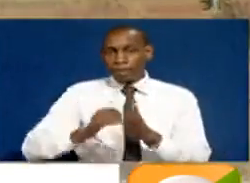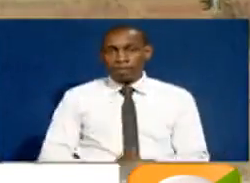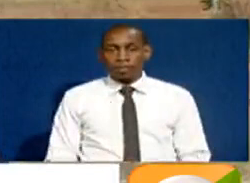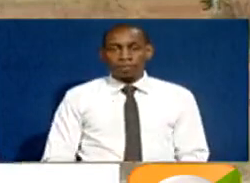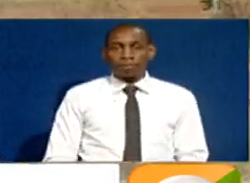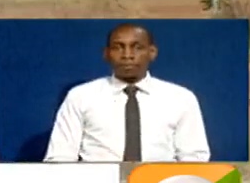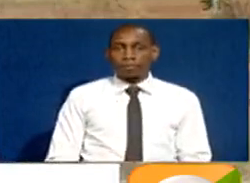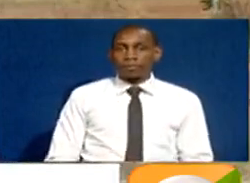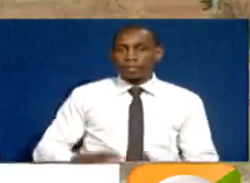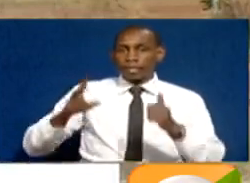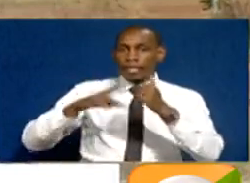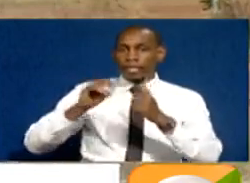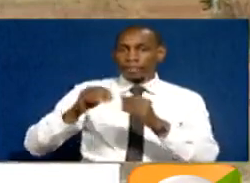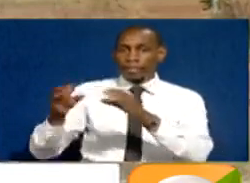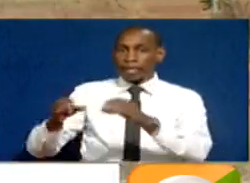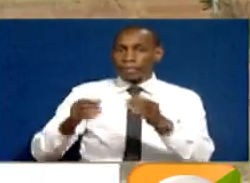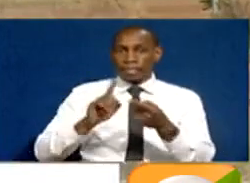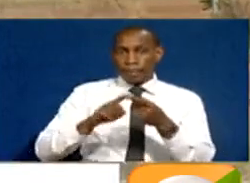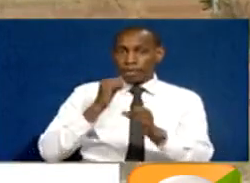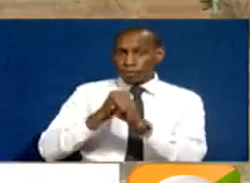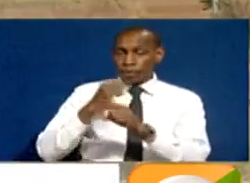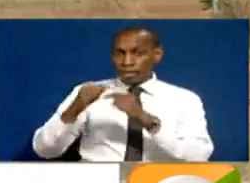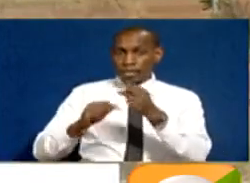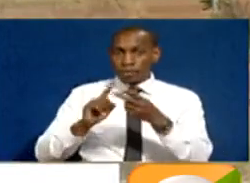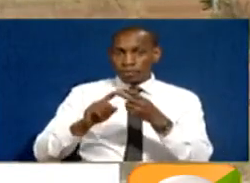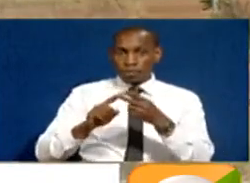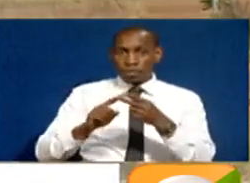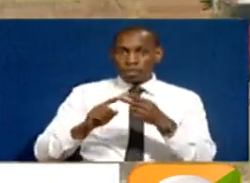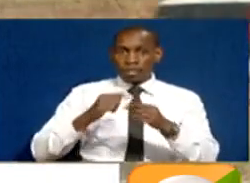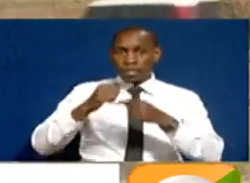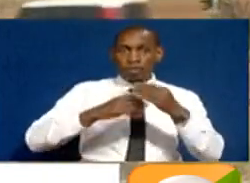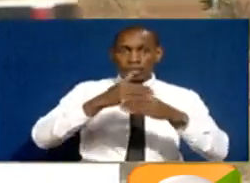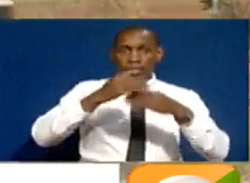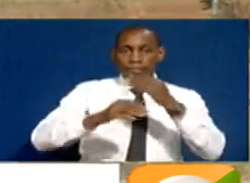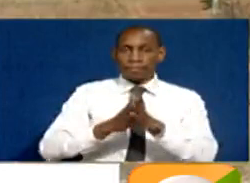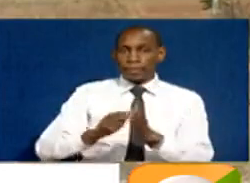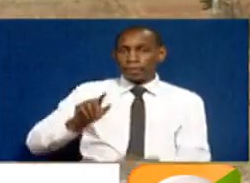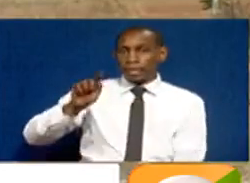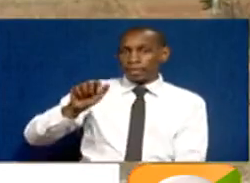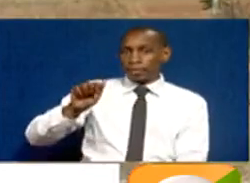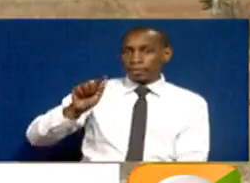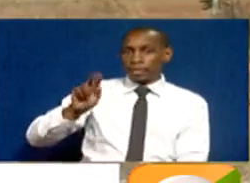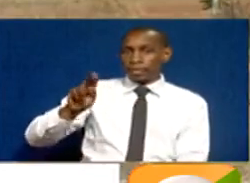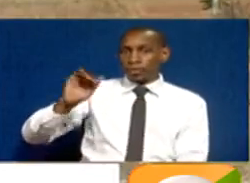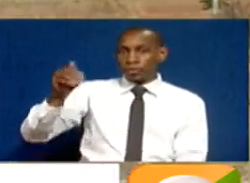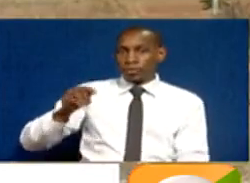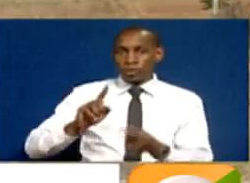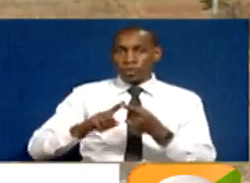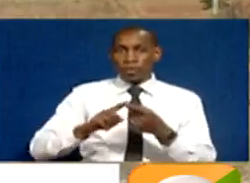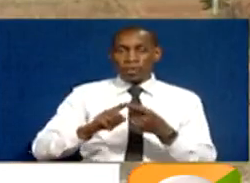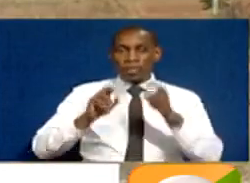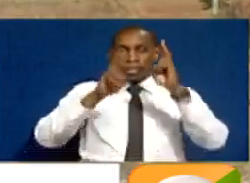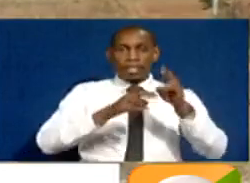70 companies that are either operational or under development and construction in Tatu City. They range from